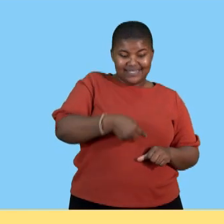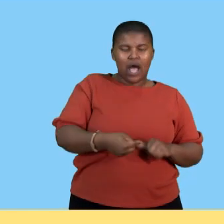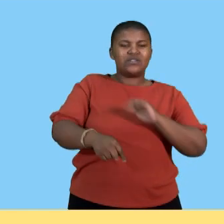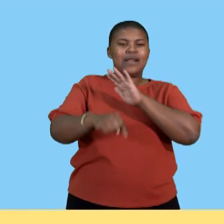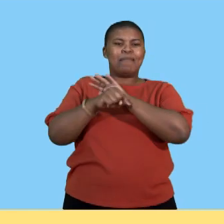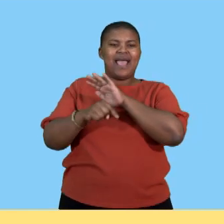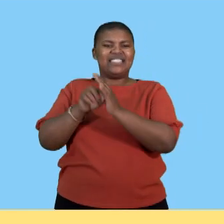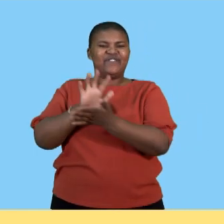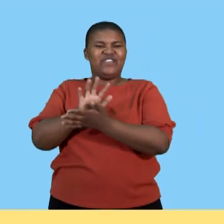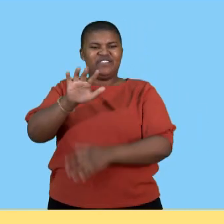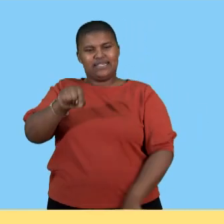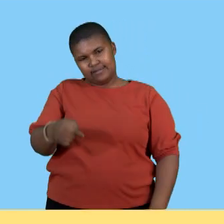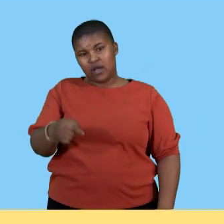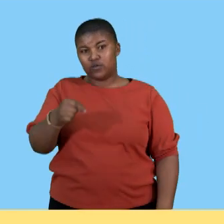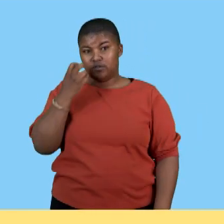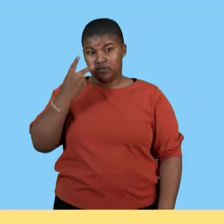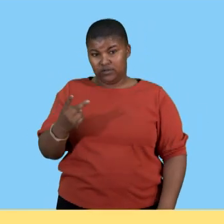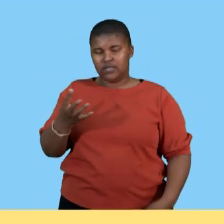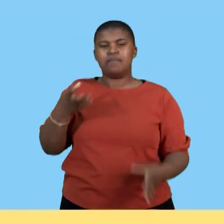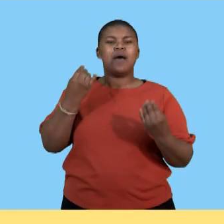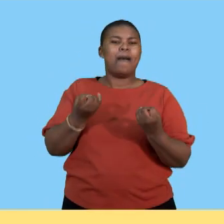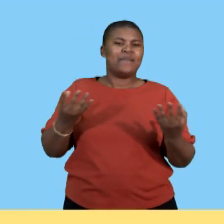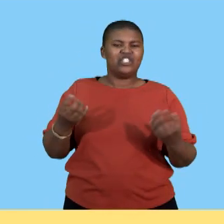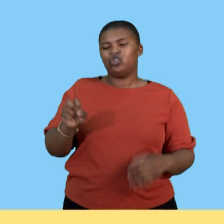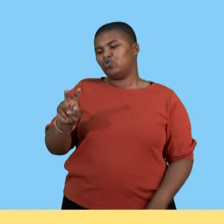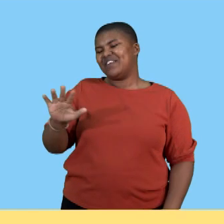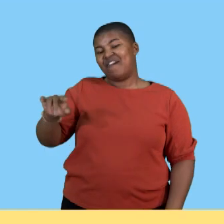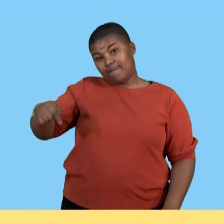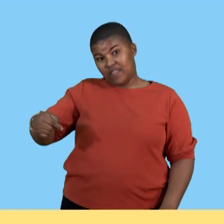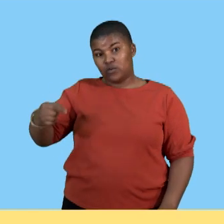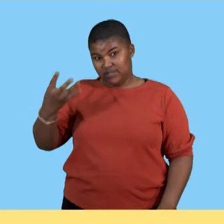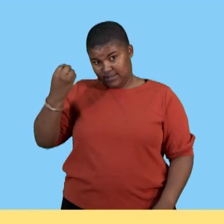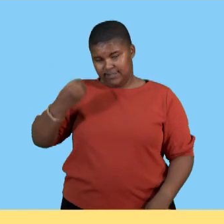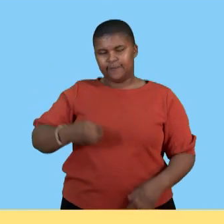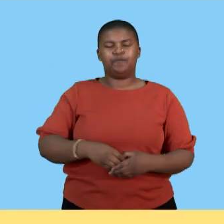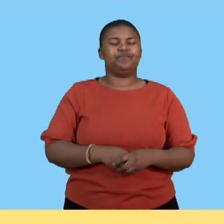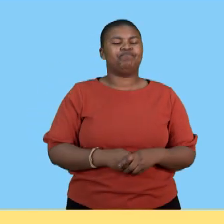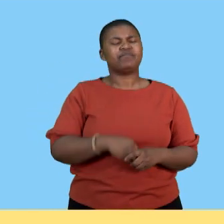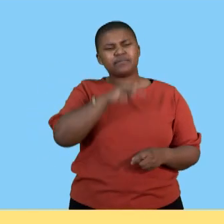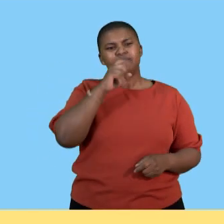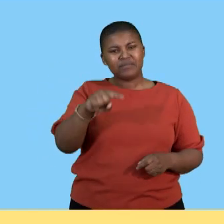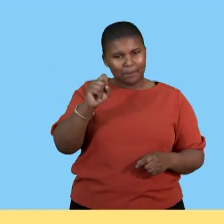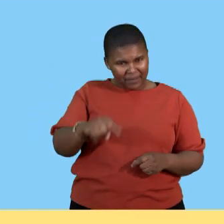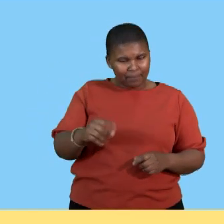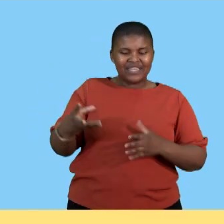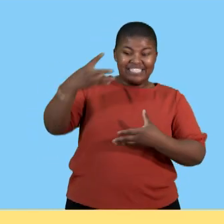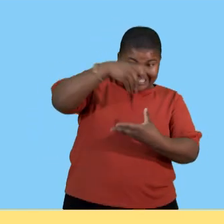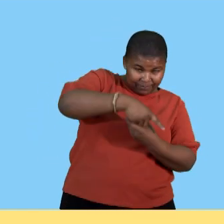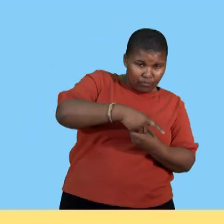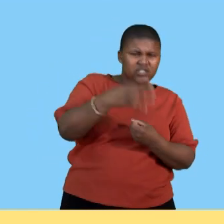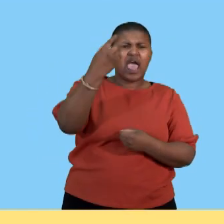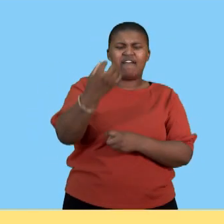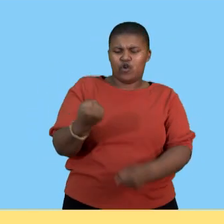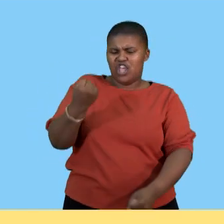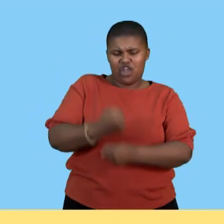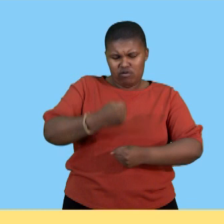minus 15,000. That will give me 25,000. This is the fixed deposit that we had for the